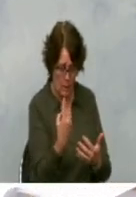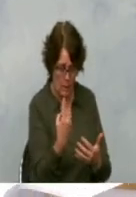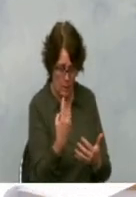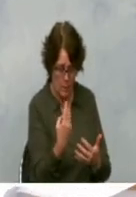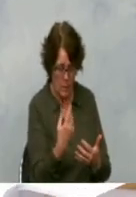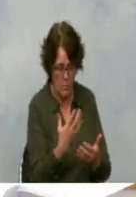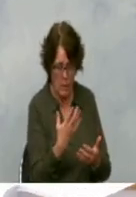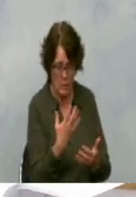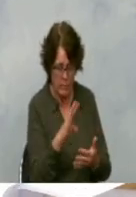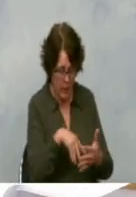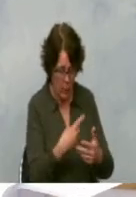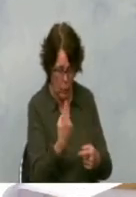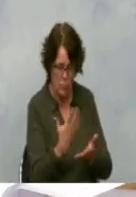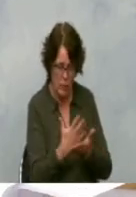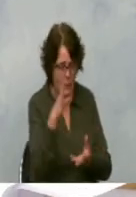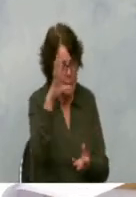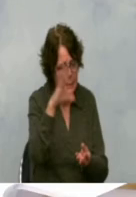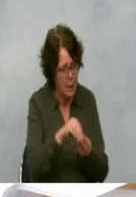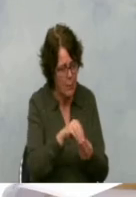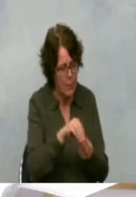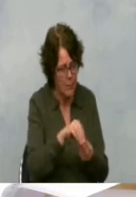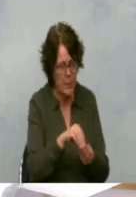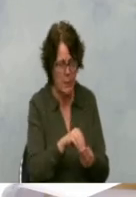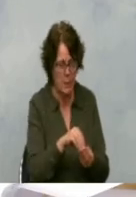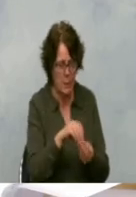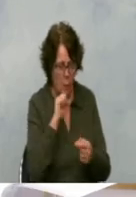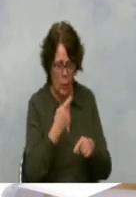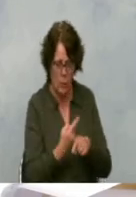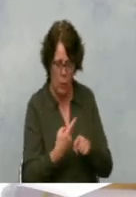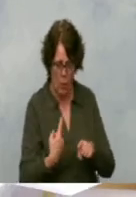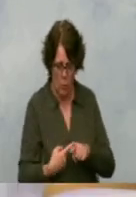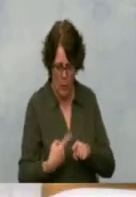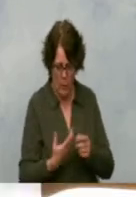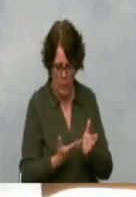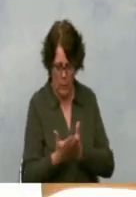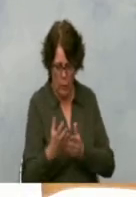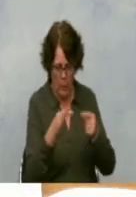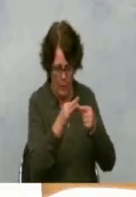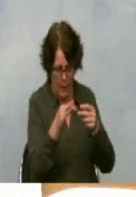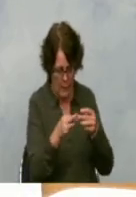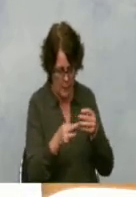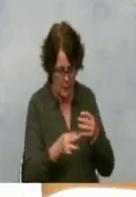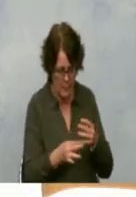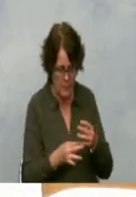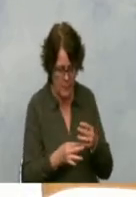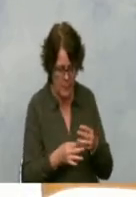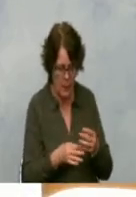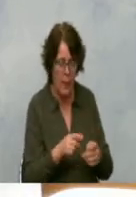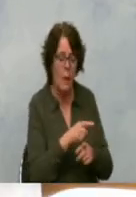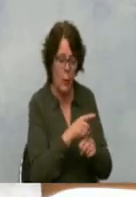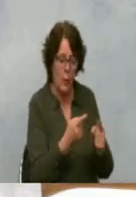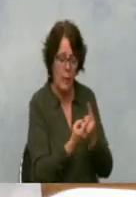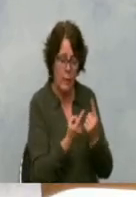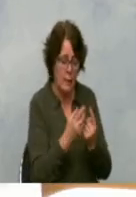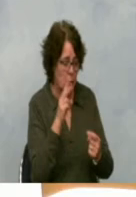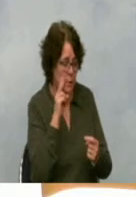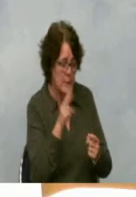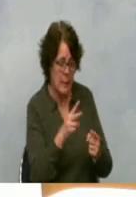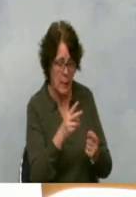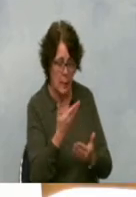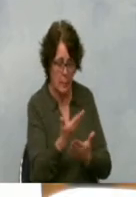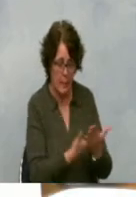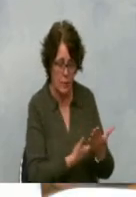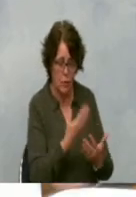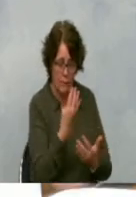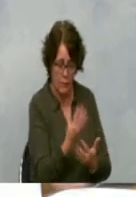really summarises this, and I'll talk quickly through the items that are in there. And they're the things that you can see on pages 4